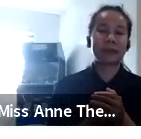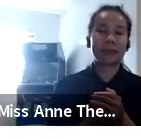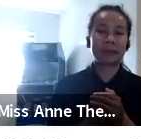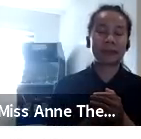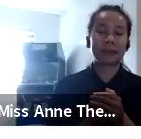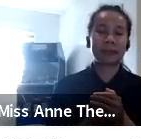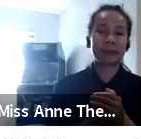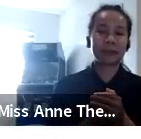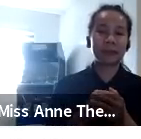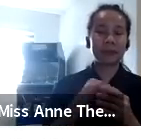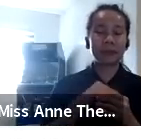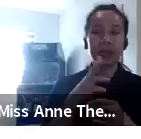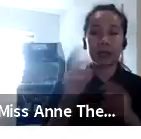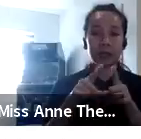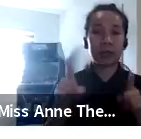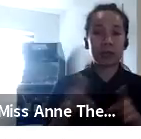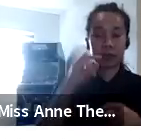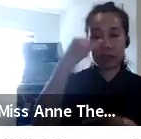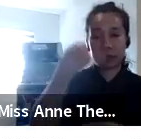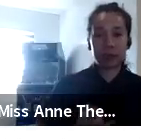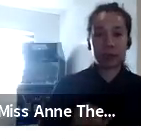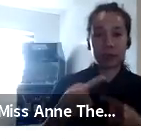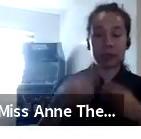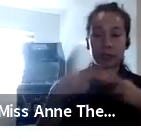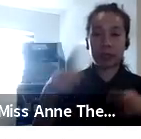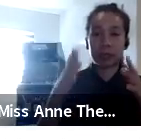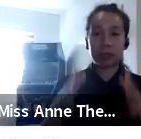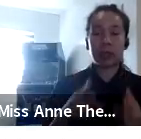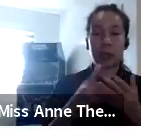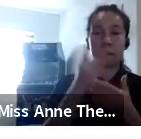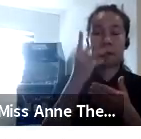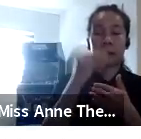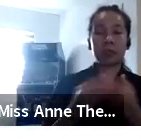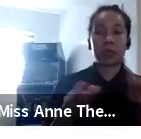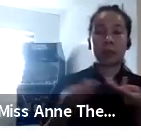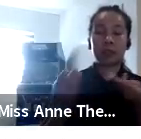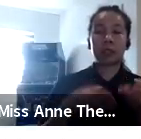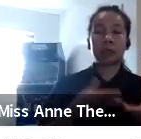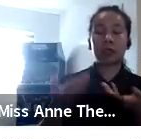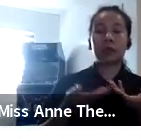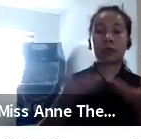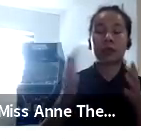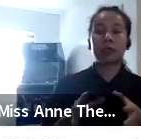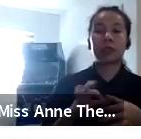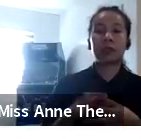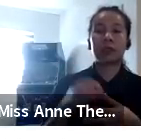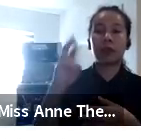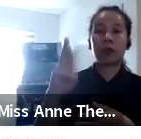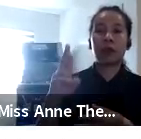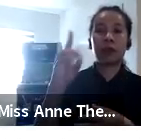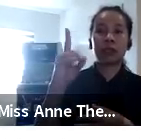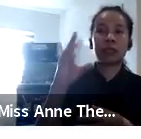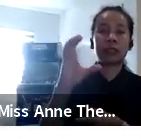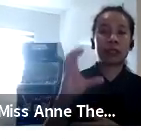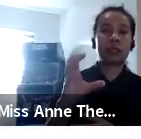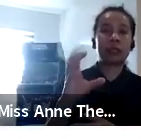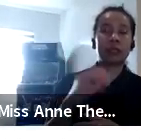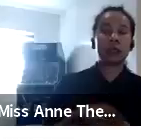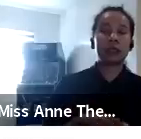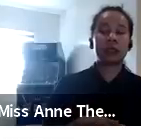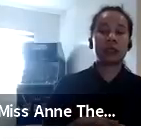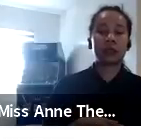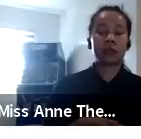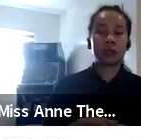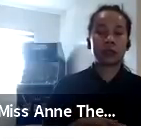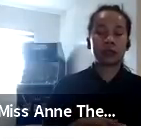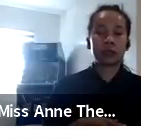I was also invited to be a research and project management consultant of the RDC Philippine Army Camp in Libis, Pasig